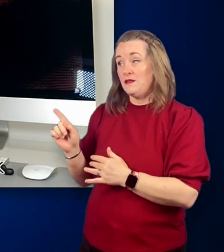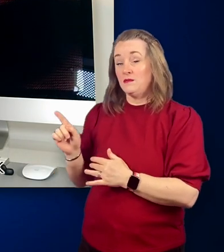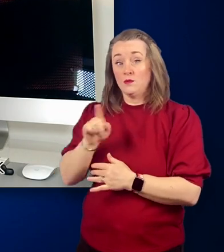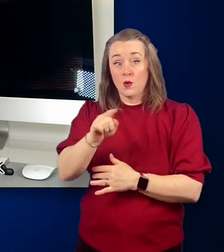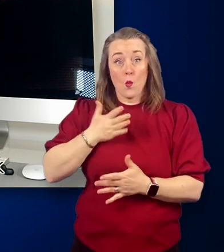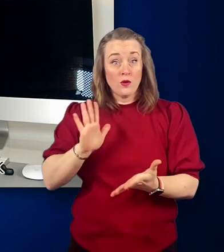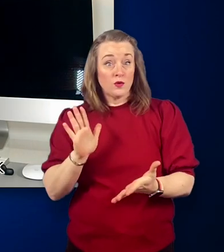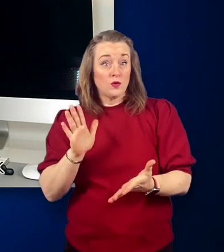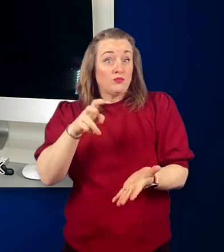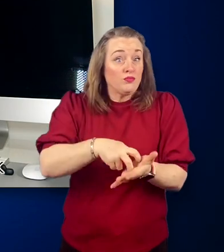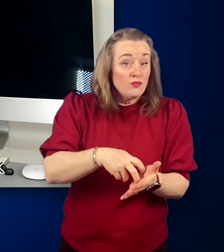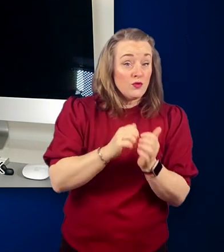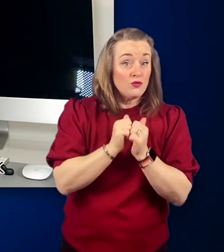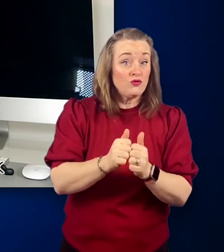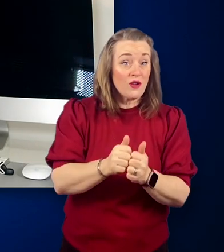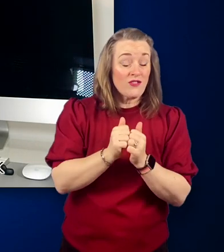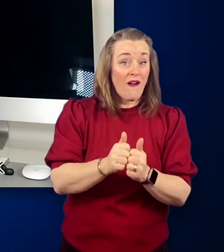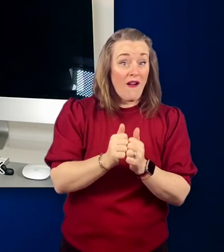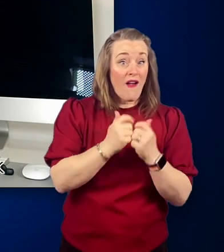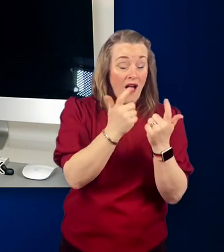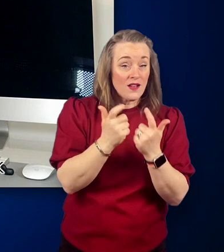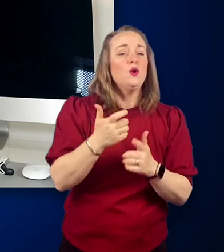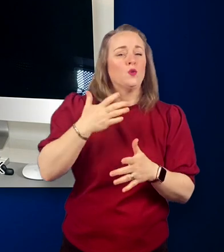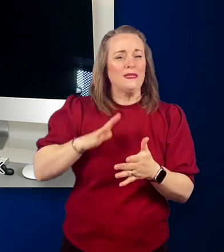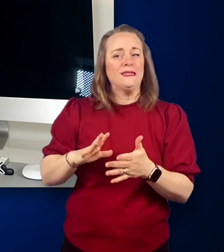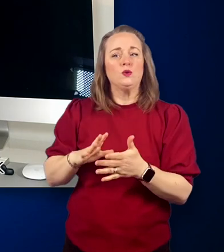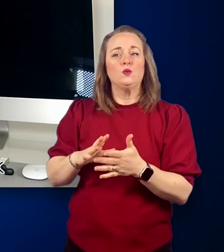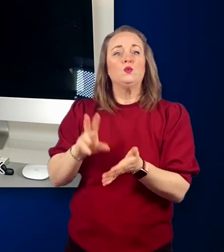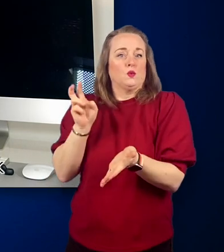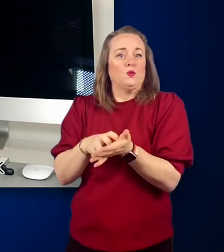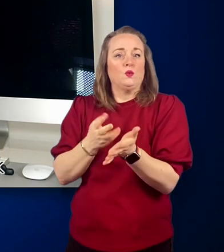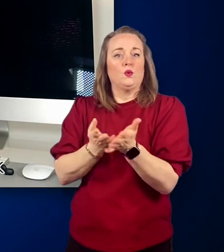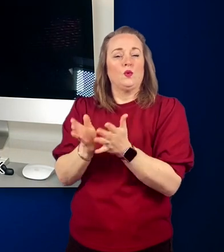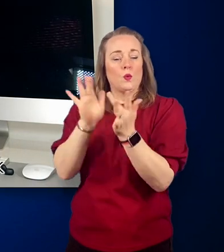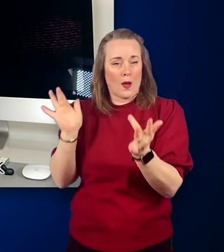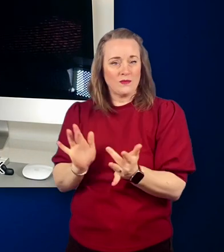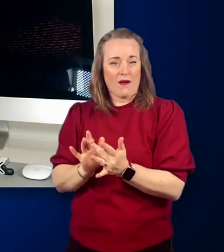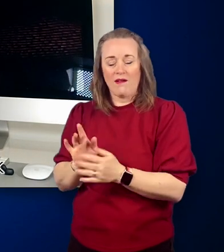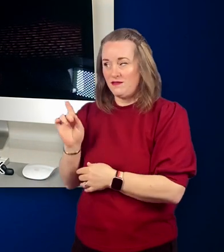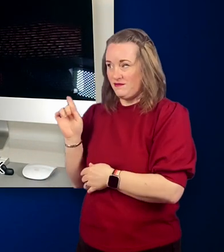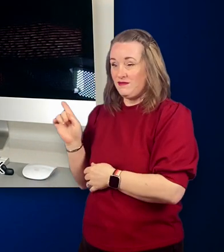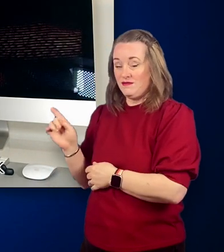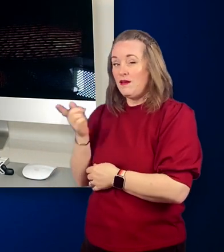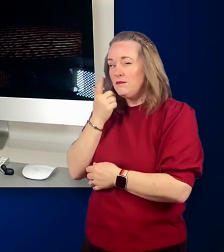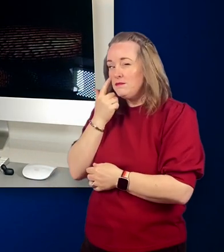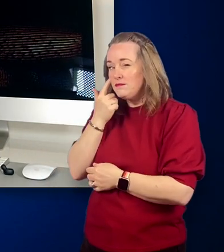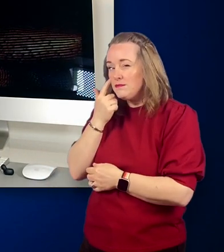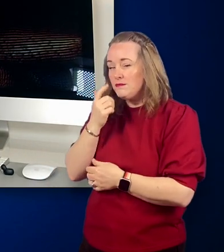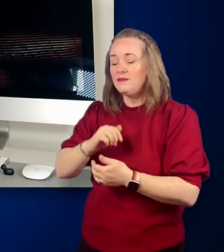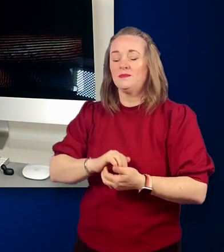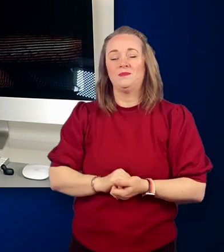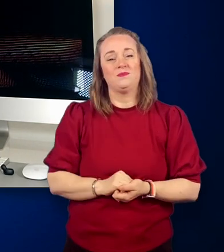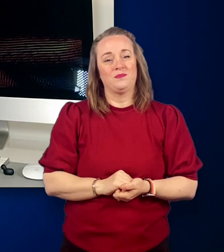you need to sign up on the website. So please go to the website and all the details will be there. And